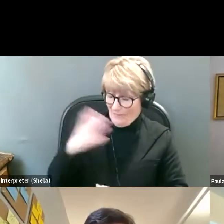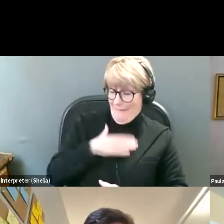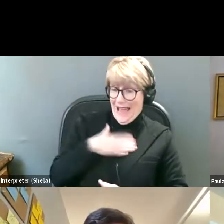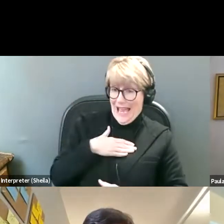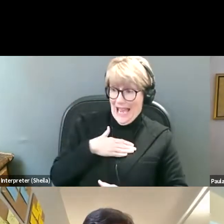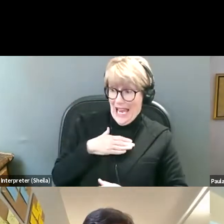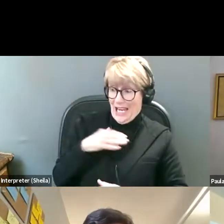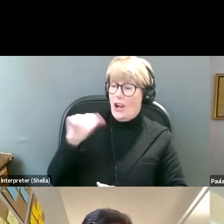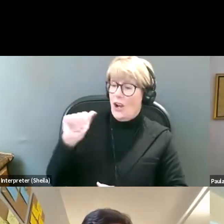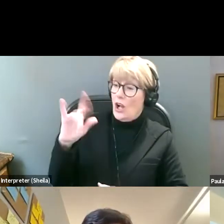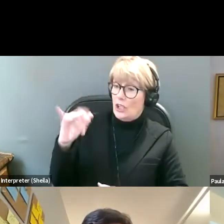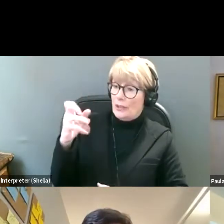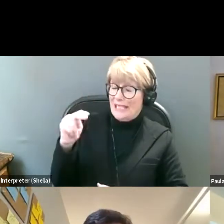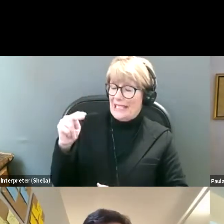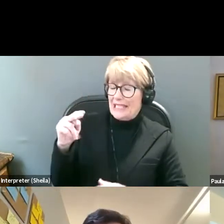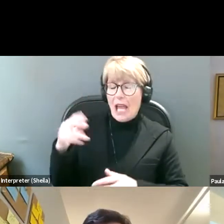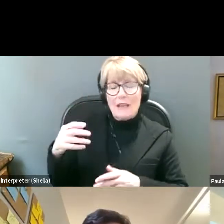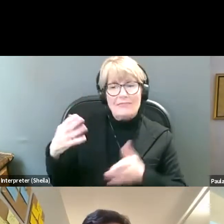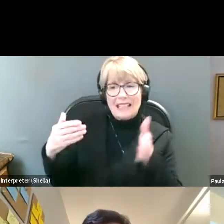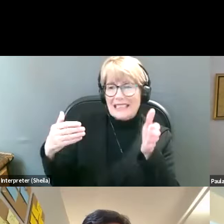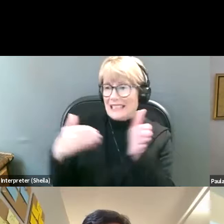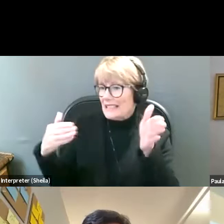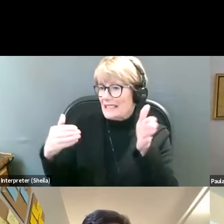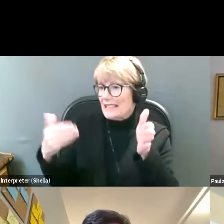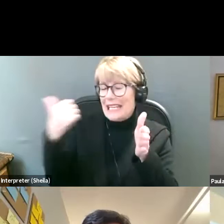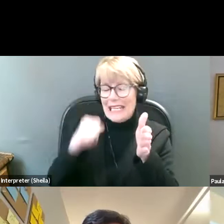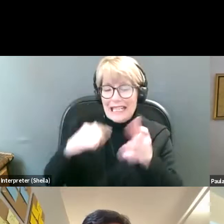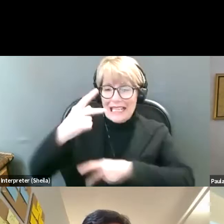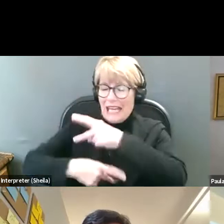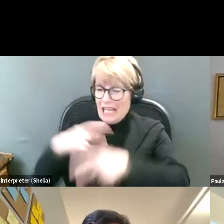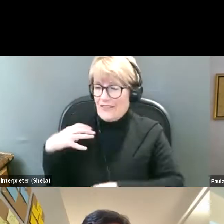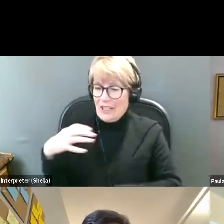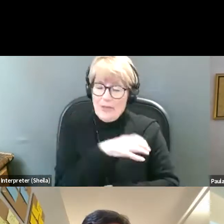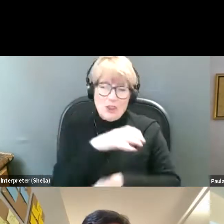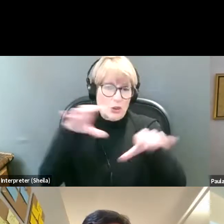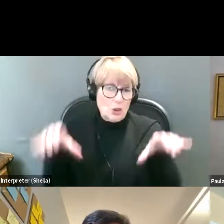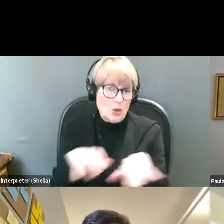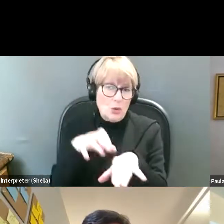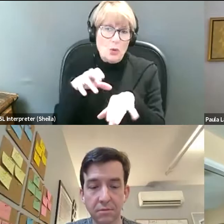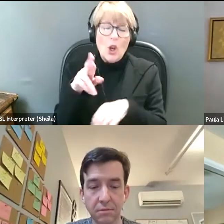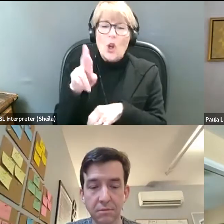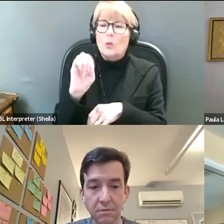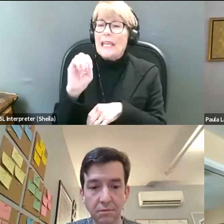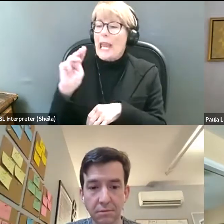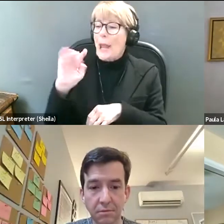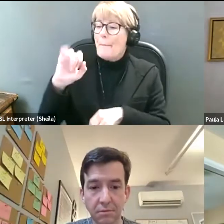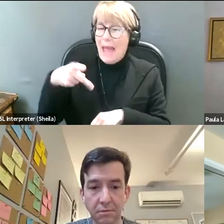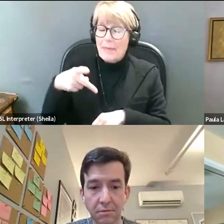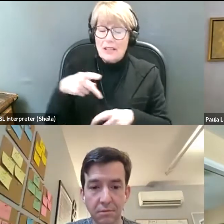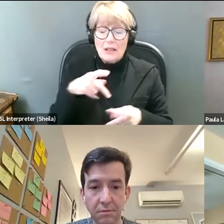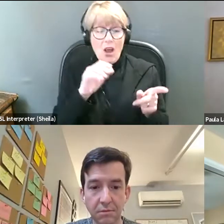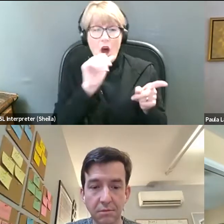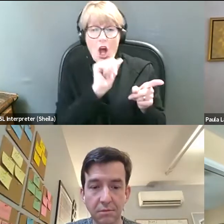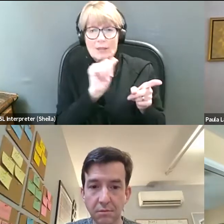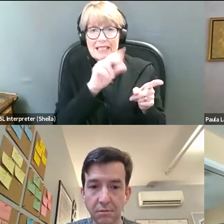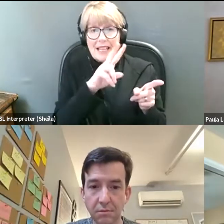is strongly opposed publicly any type of commissions to do the remapping. Aldermans Vasquez and